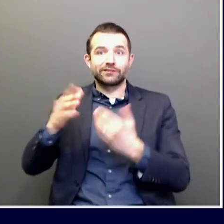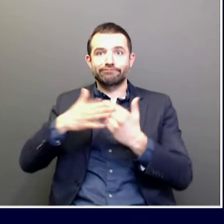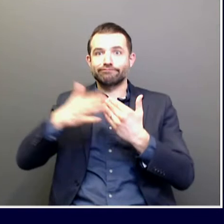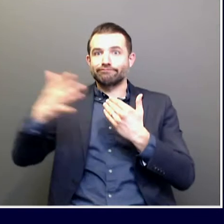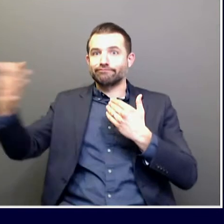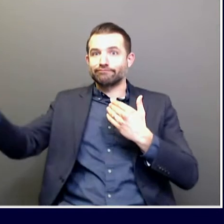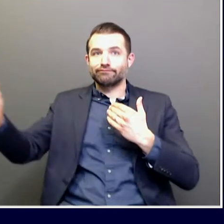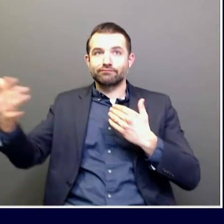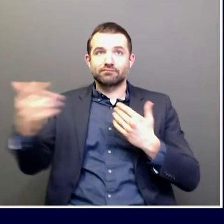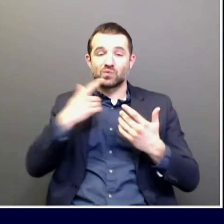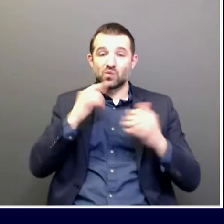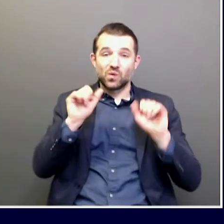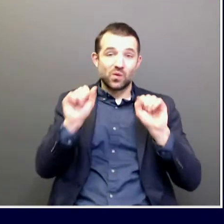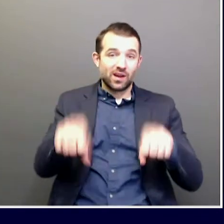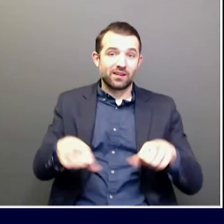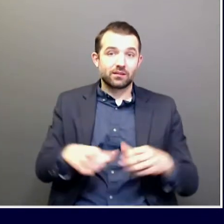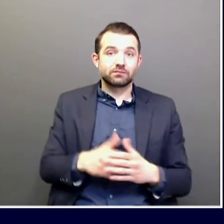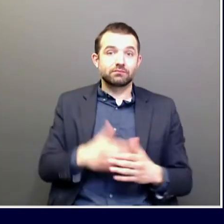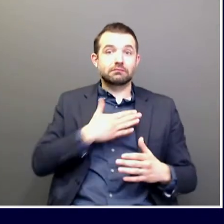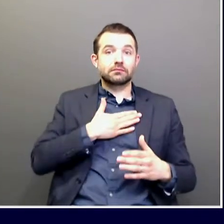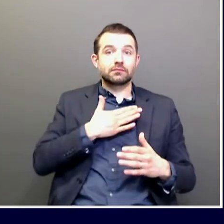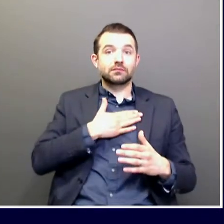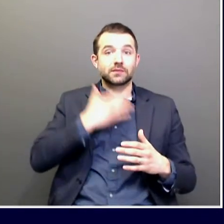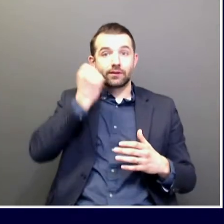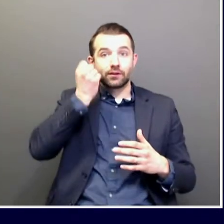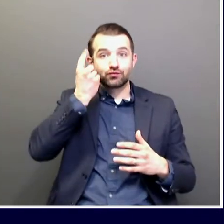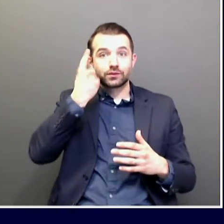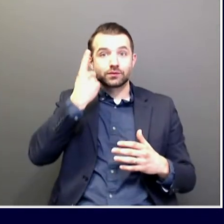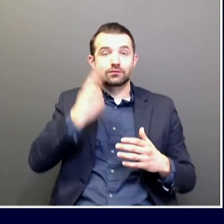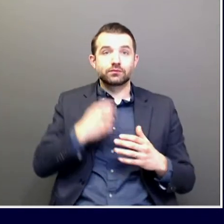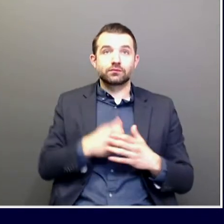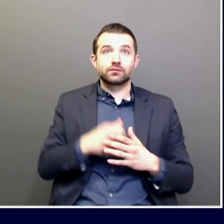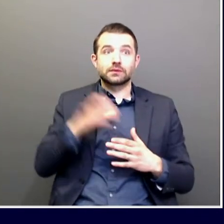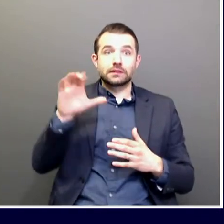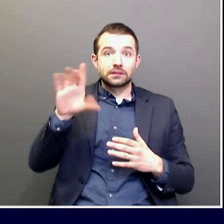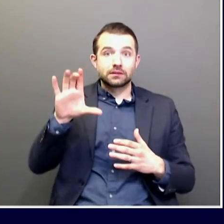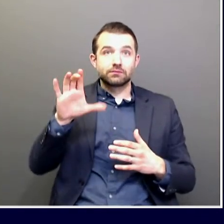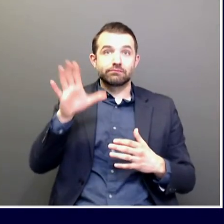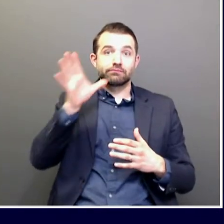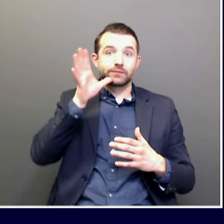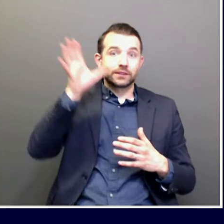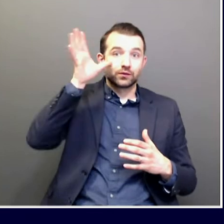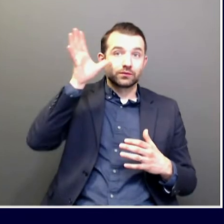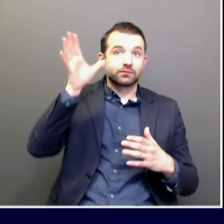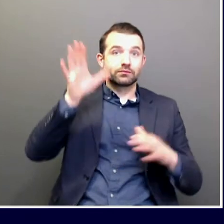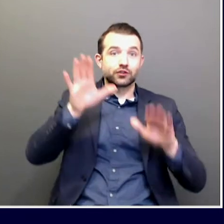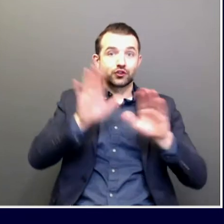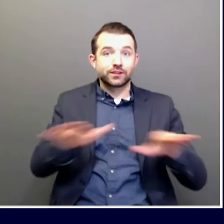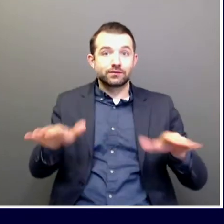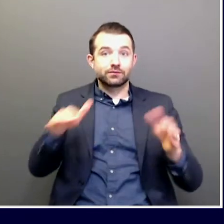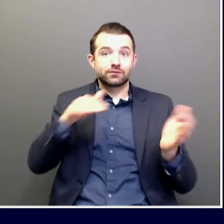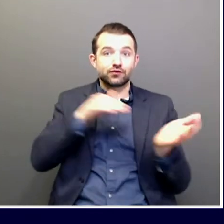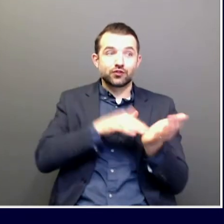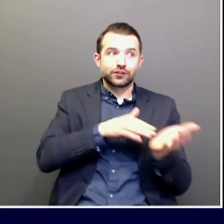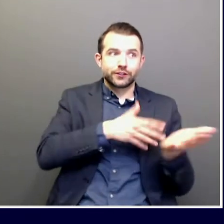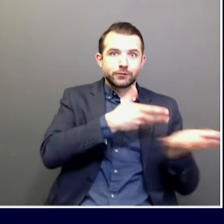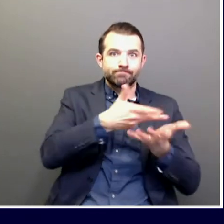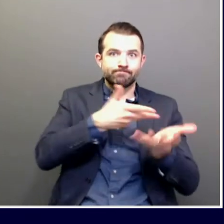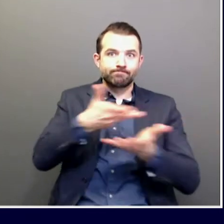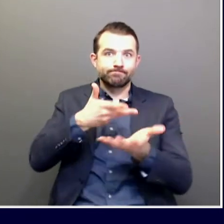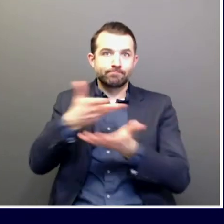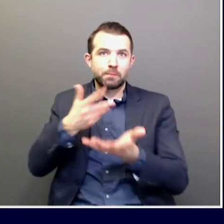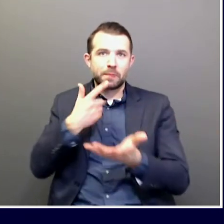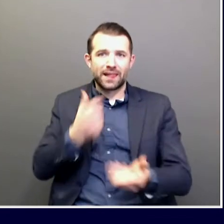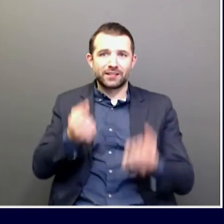clinician that they trust. So that will be a venue that we think will be utilized. That is to say, the pediatrician or family practitioner's office.